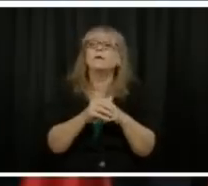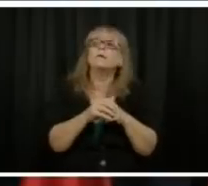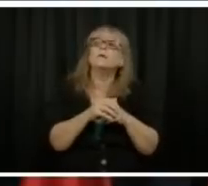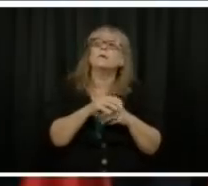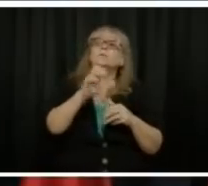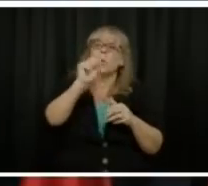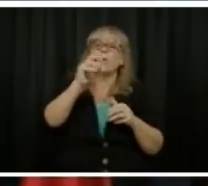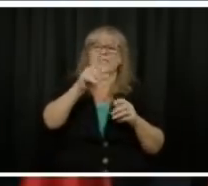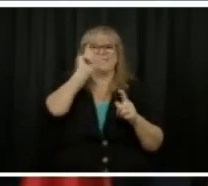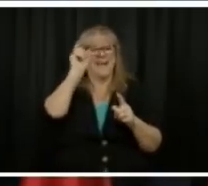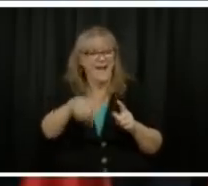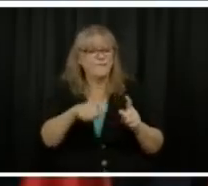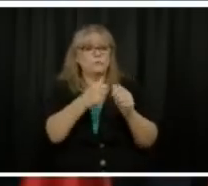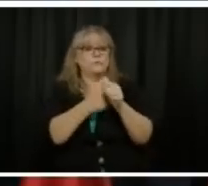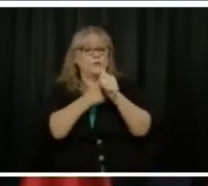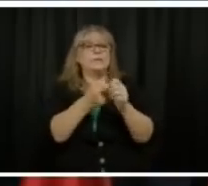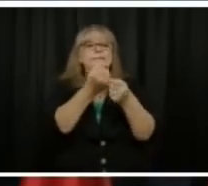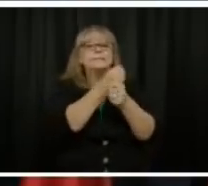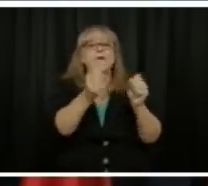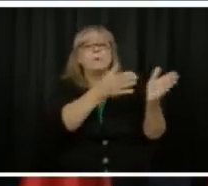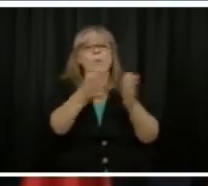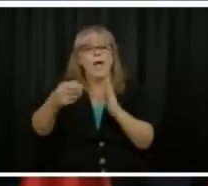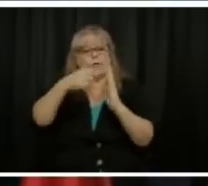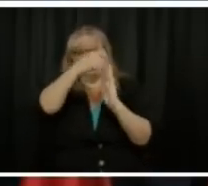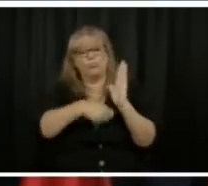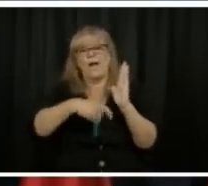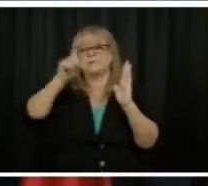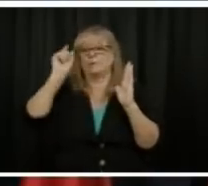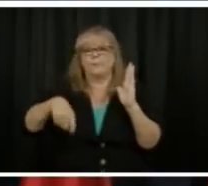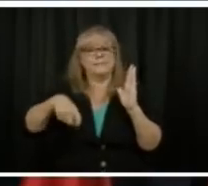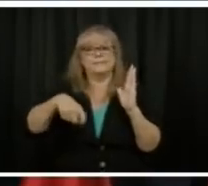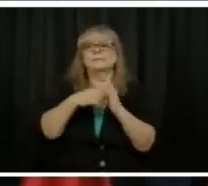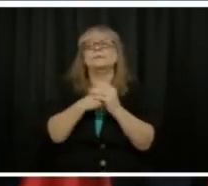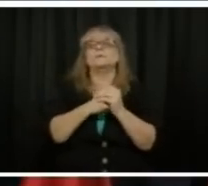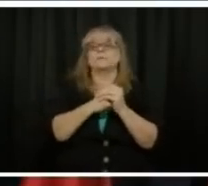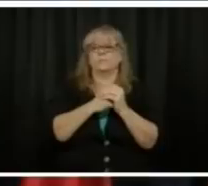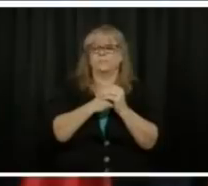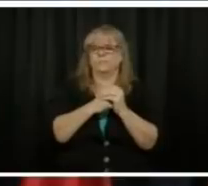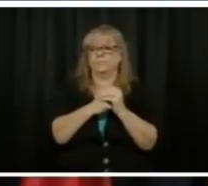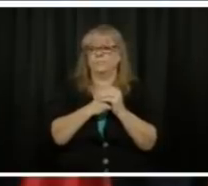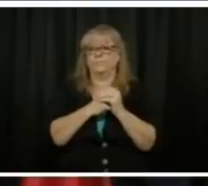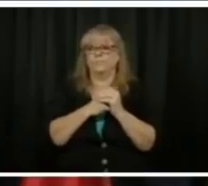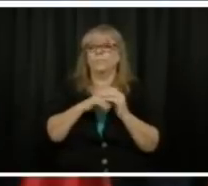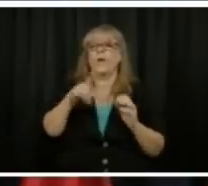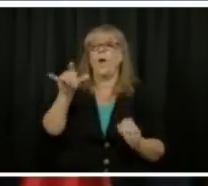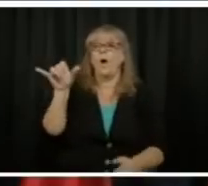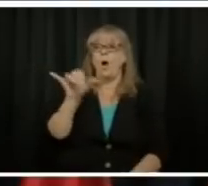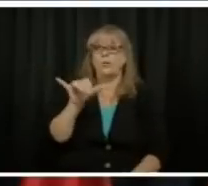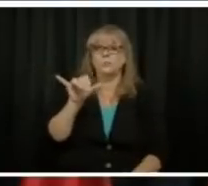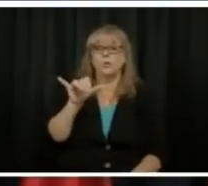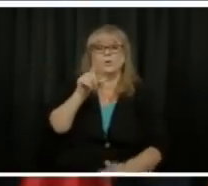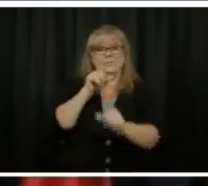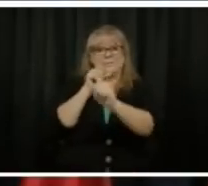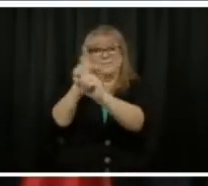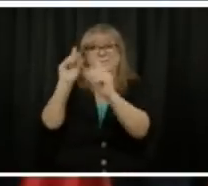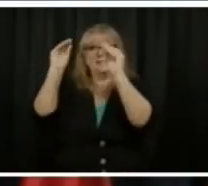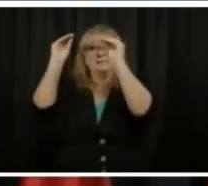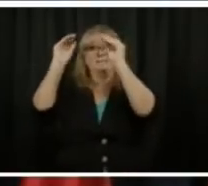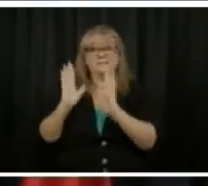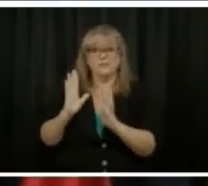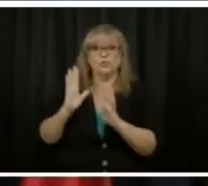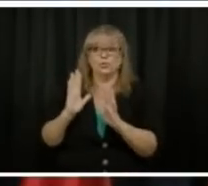schools where it can be reasonably safe, of course, for students, for teachers, for others who are student-facing. The state will be a partner in that. We